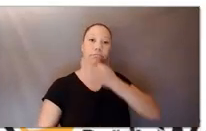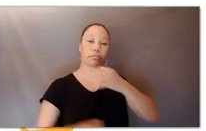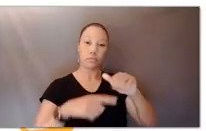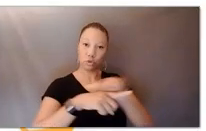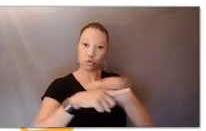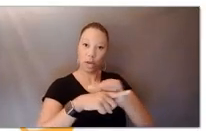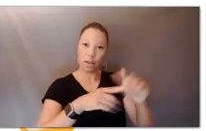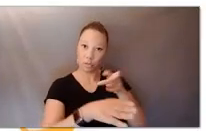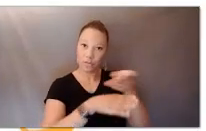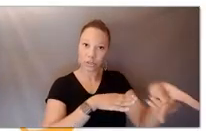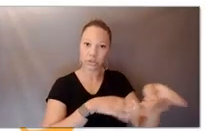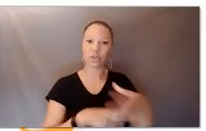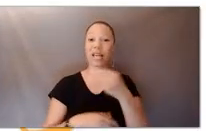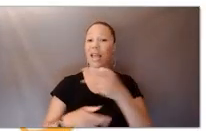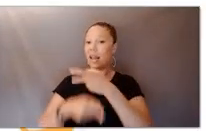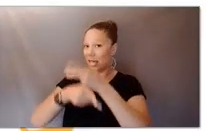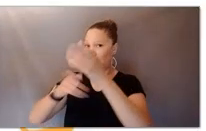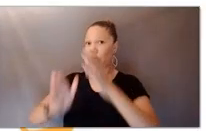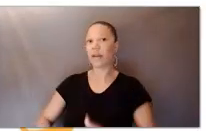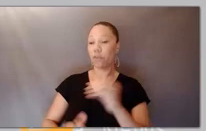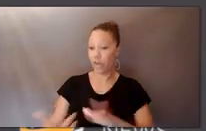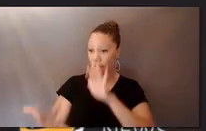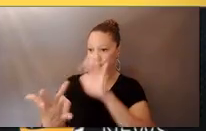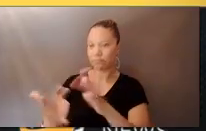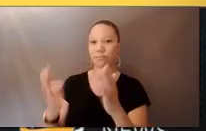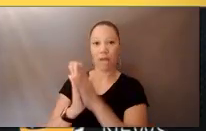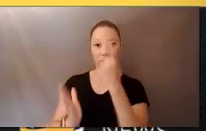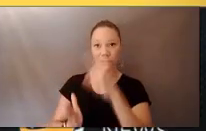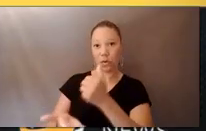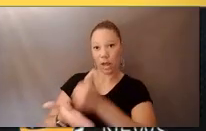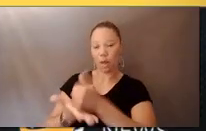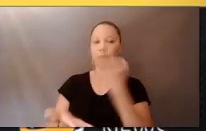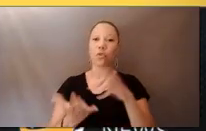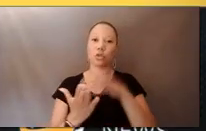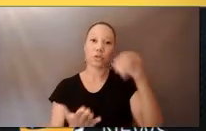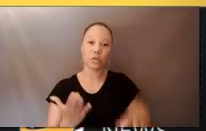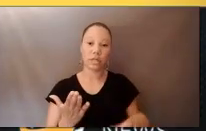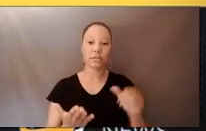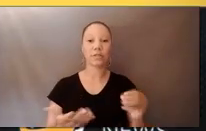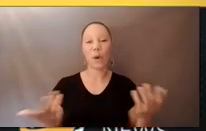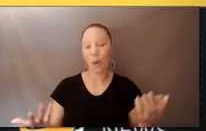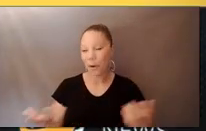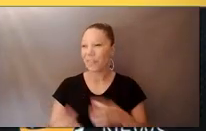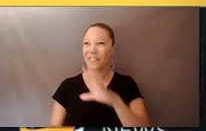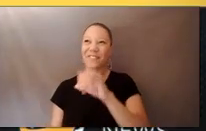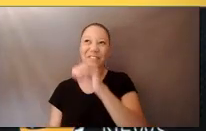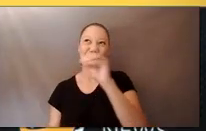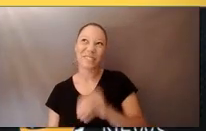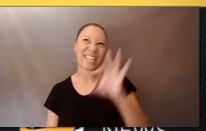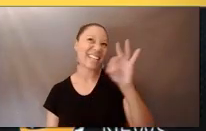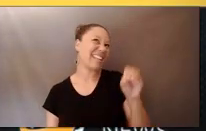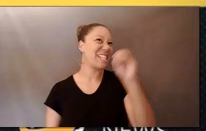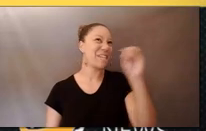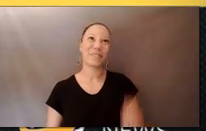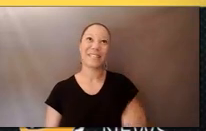And even a caregiver can reach out and ask for help on behalf of their students. So half the time, more than half the time, I should say